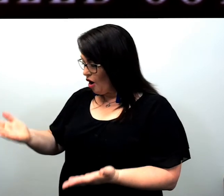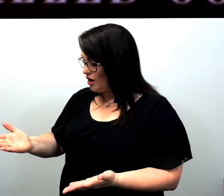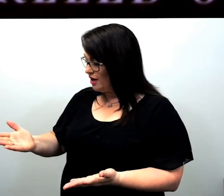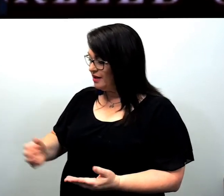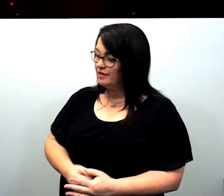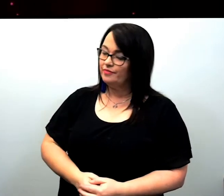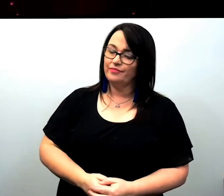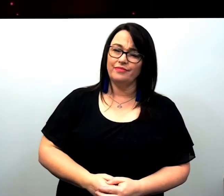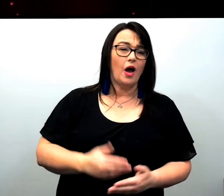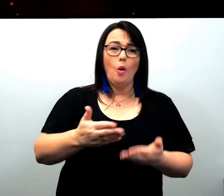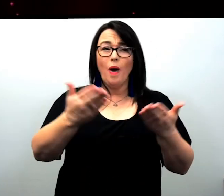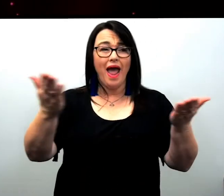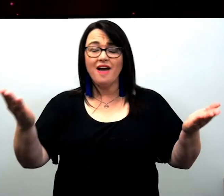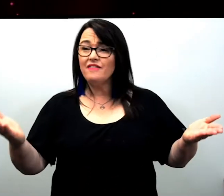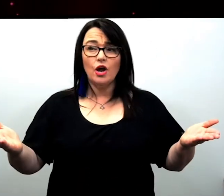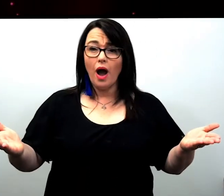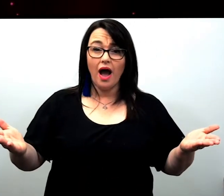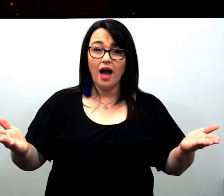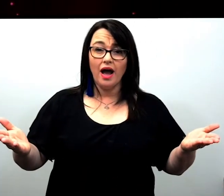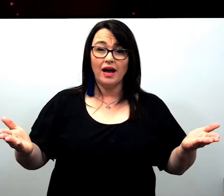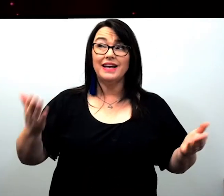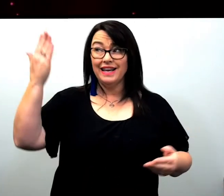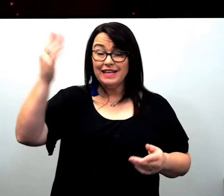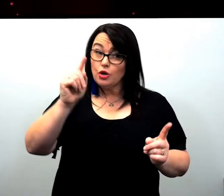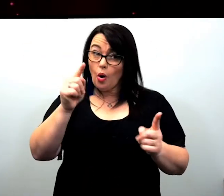Reach out to Him. God's called you to be His church.